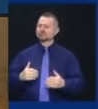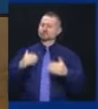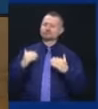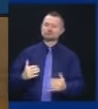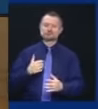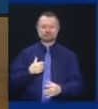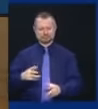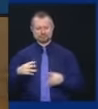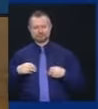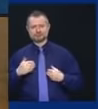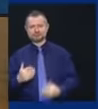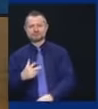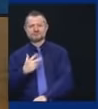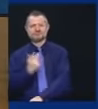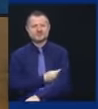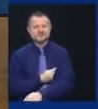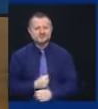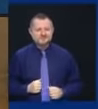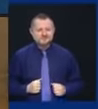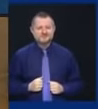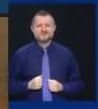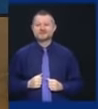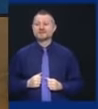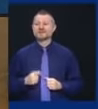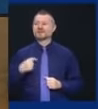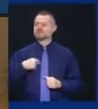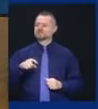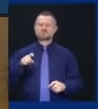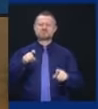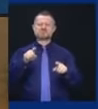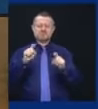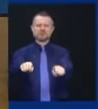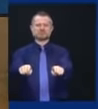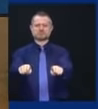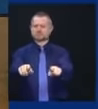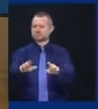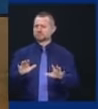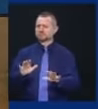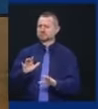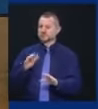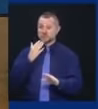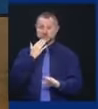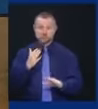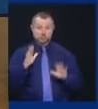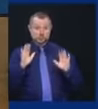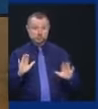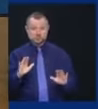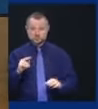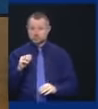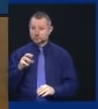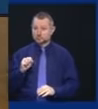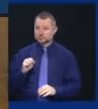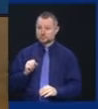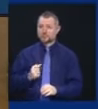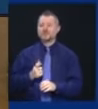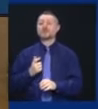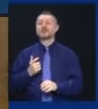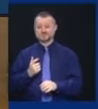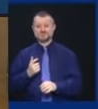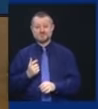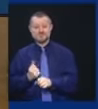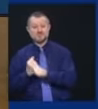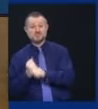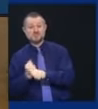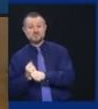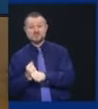vaccination. Take the vaccination. We have great news on the vaccine front. The production is ramping up. We spent